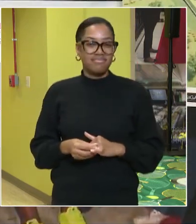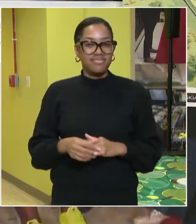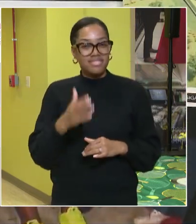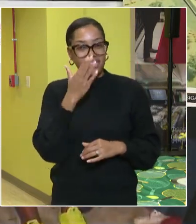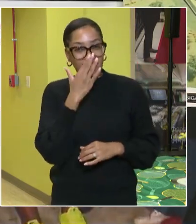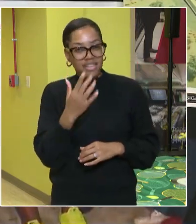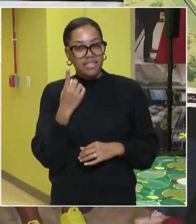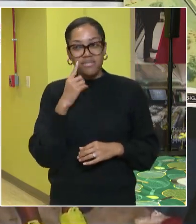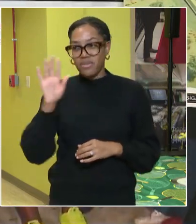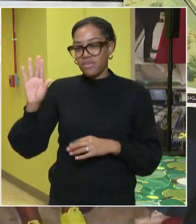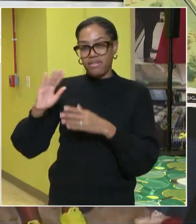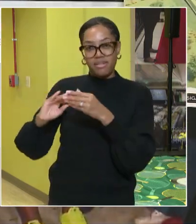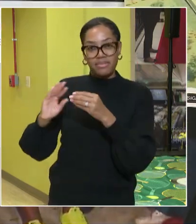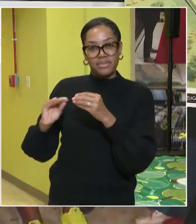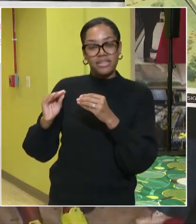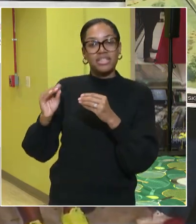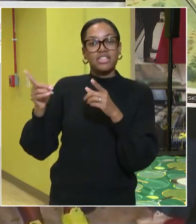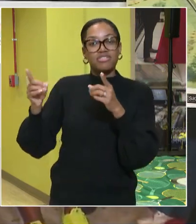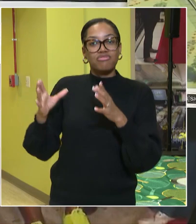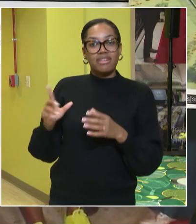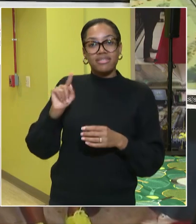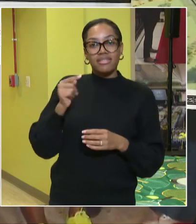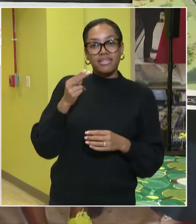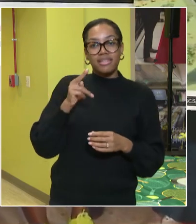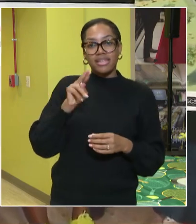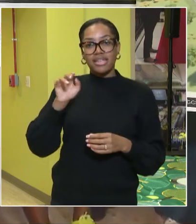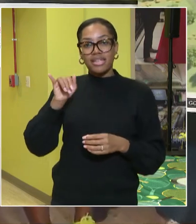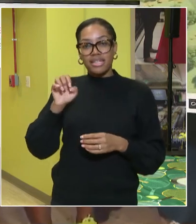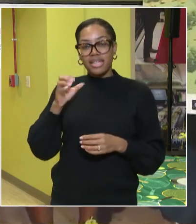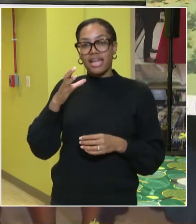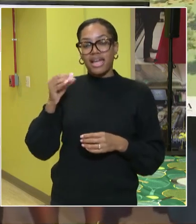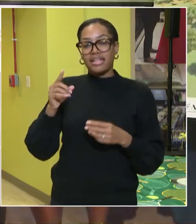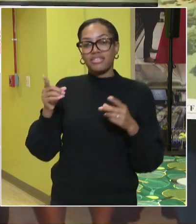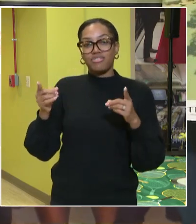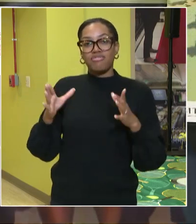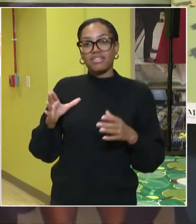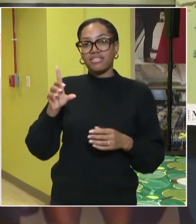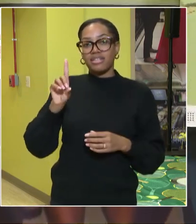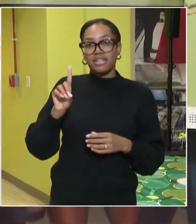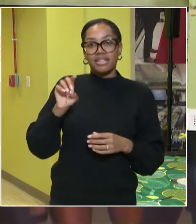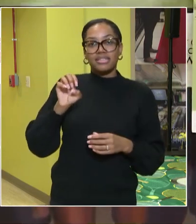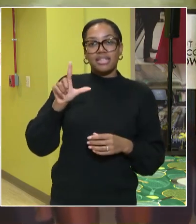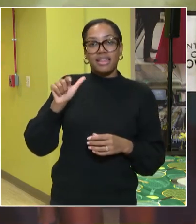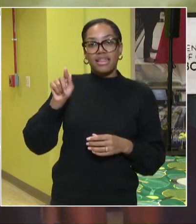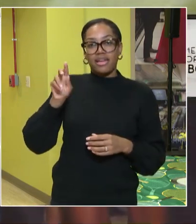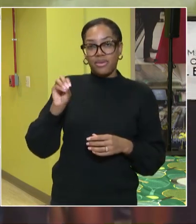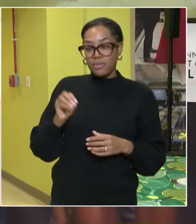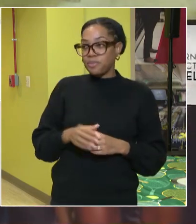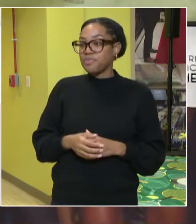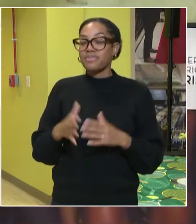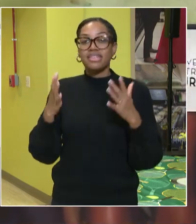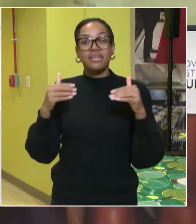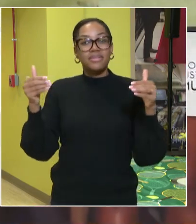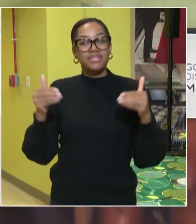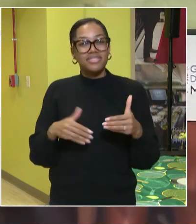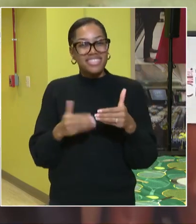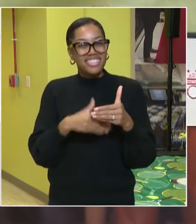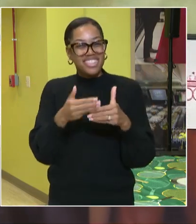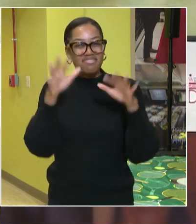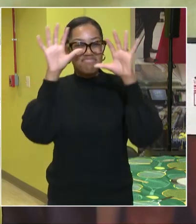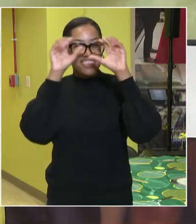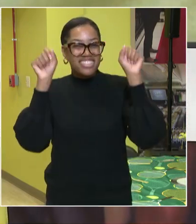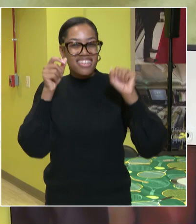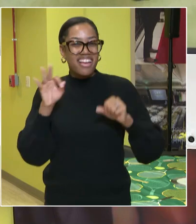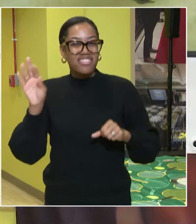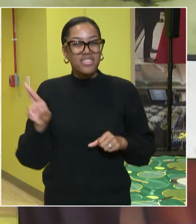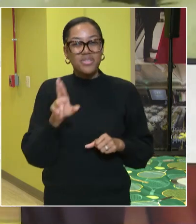Thank you for your remarks, Director Thiene and Director Delano. I would now like to introduce to you the next president of the